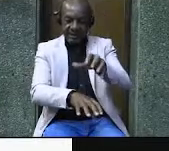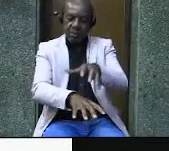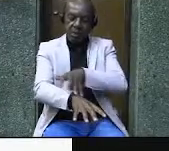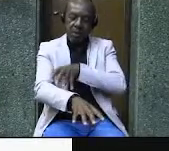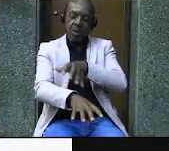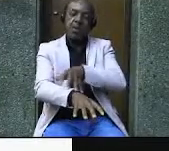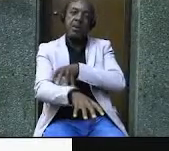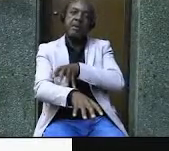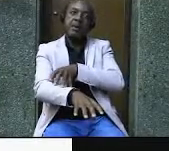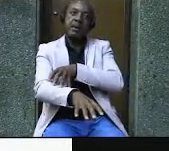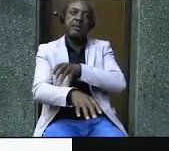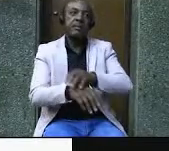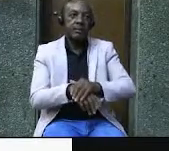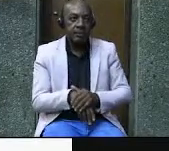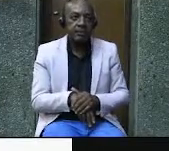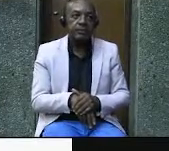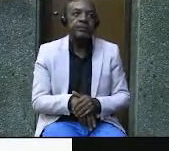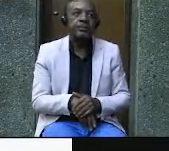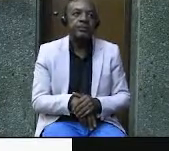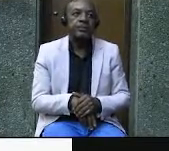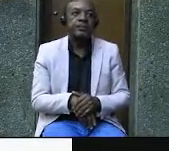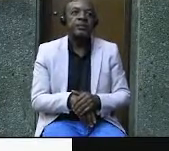already referred to